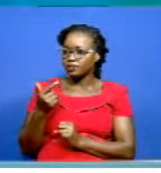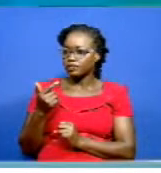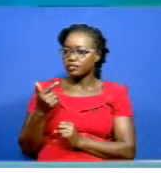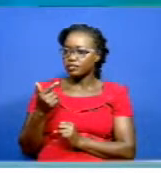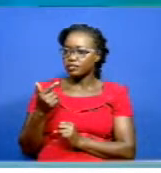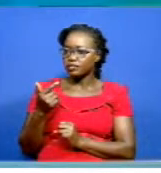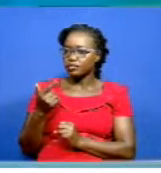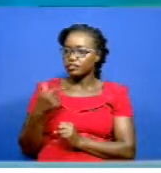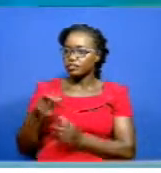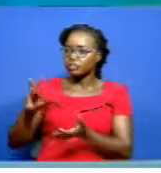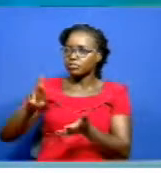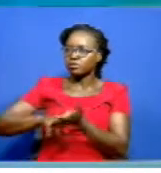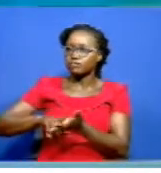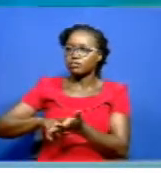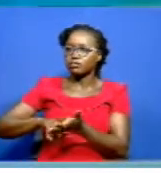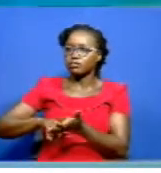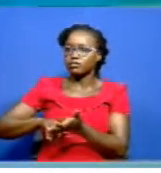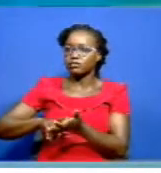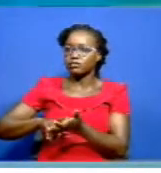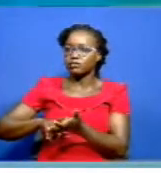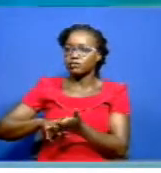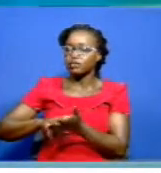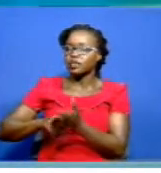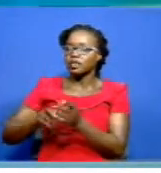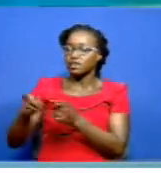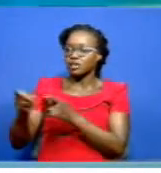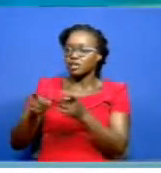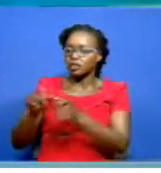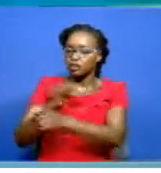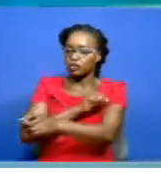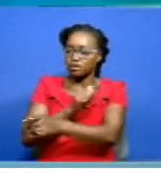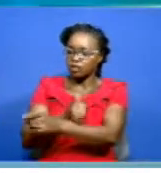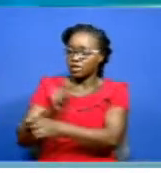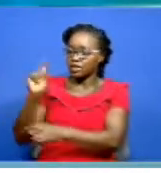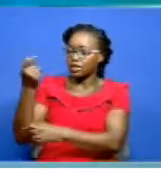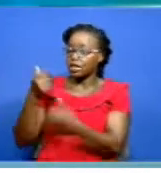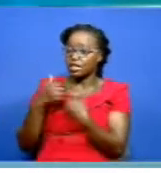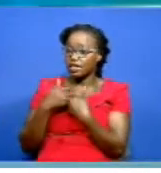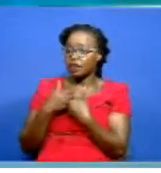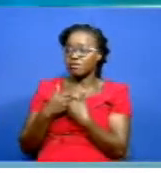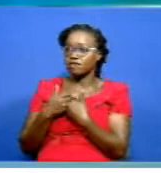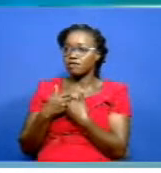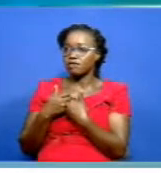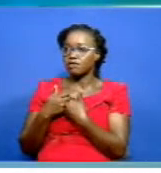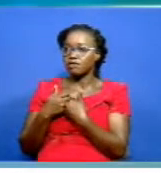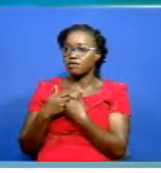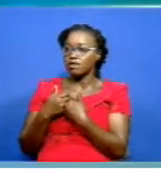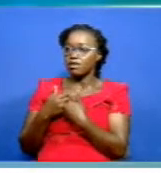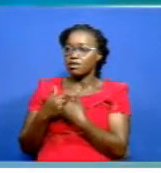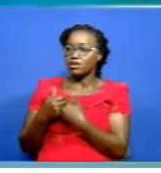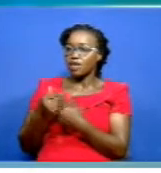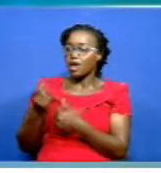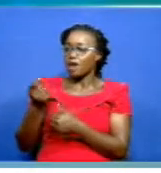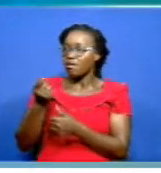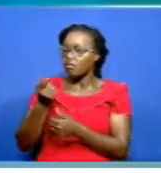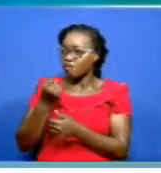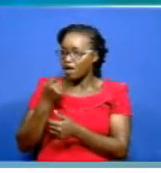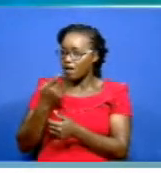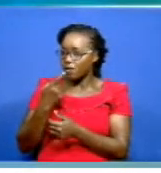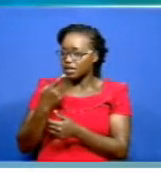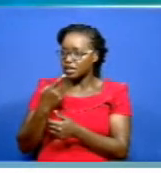we registered. We have the regulatory authority in Kenya, the Pharmacy and Poisons Board, which actually registers